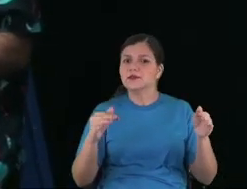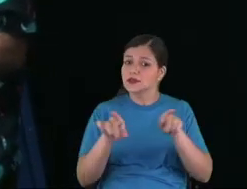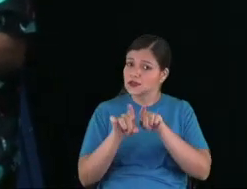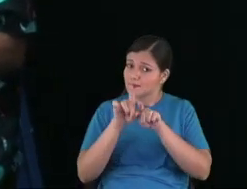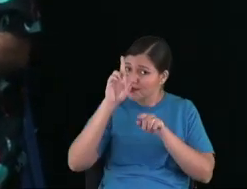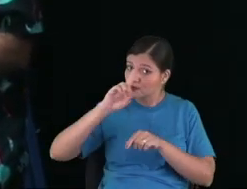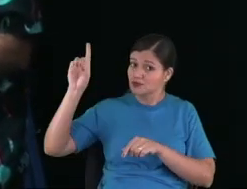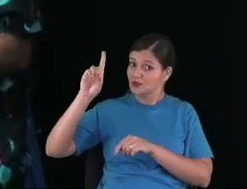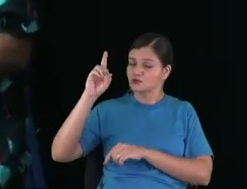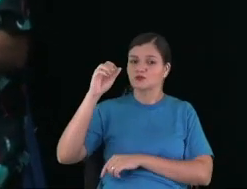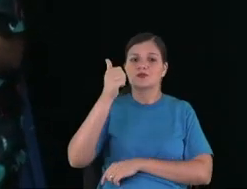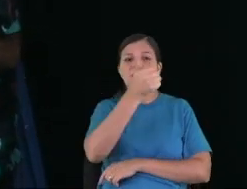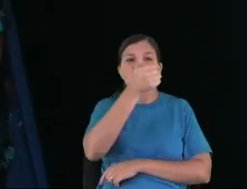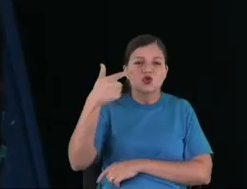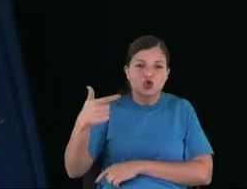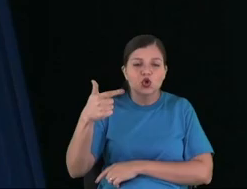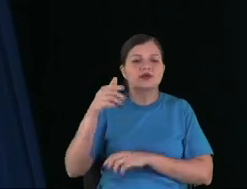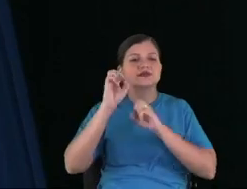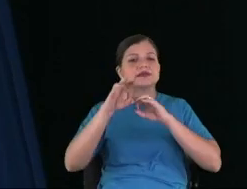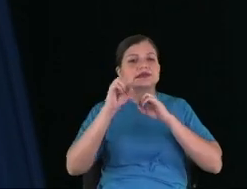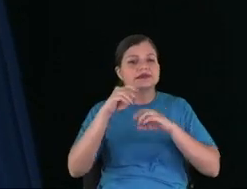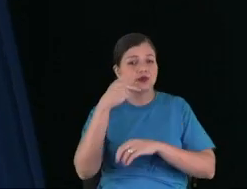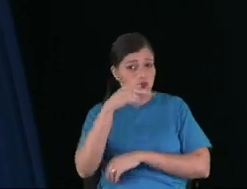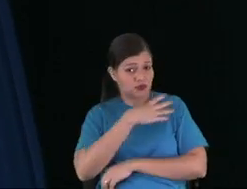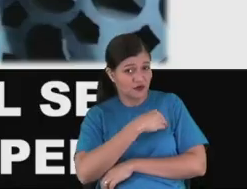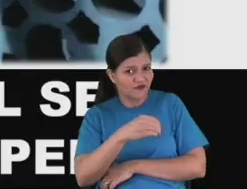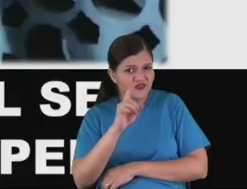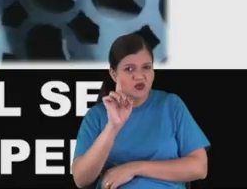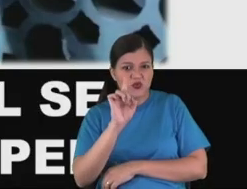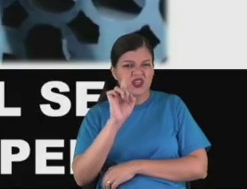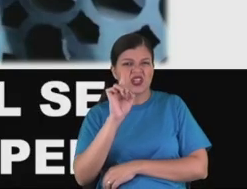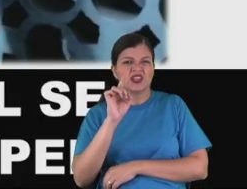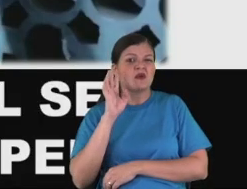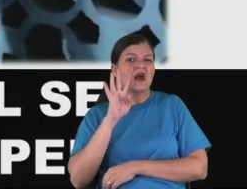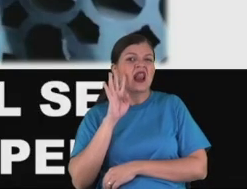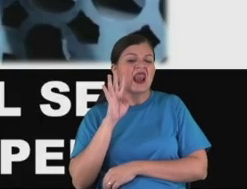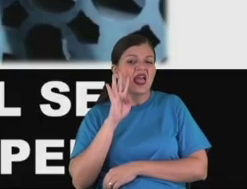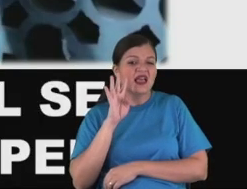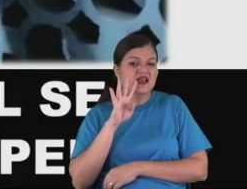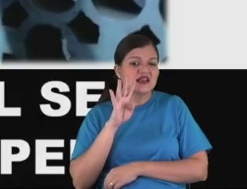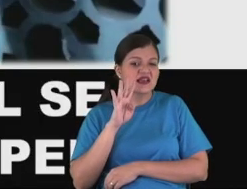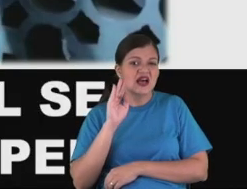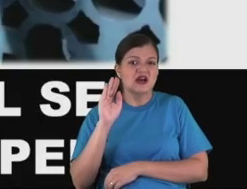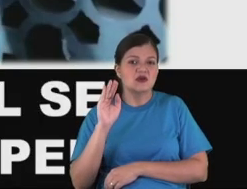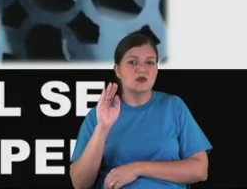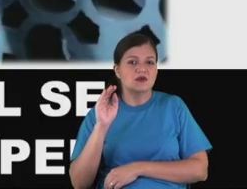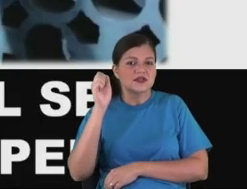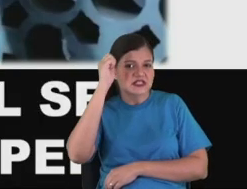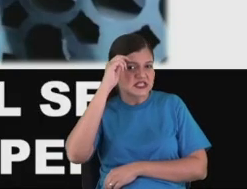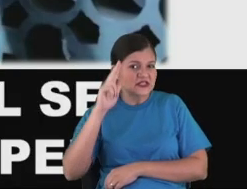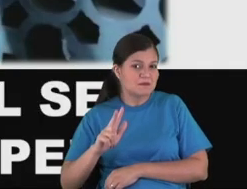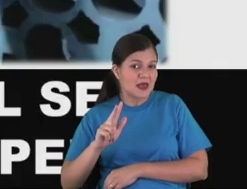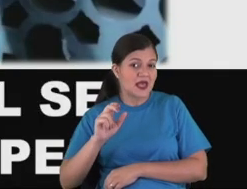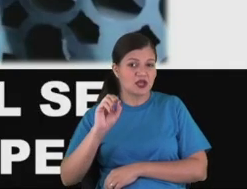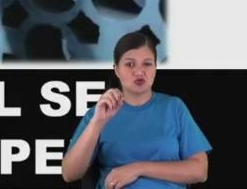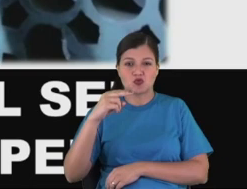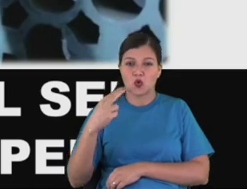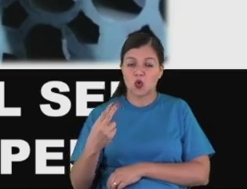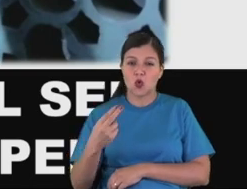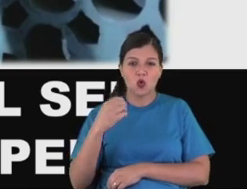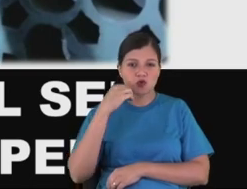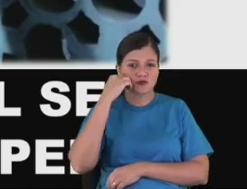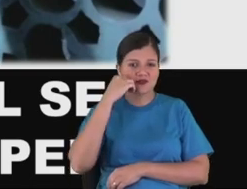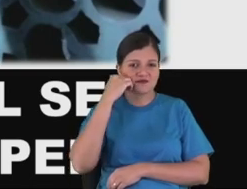Number 12, teach your kids, it's not good to be like a smart, like a smart boy,